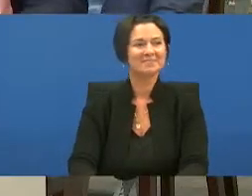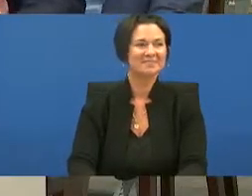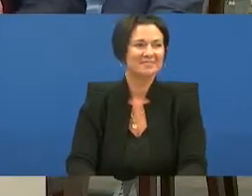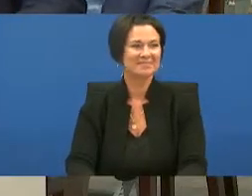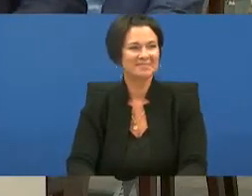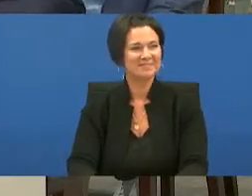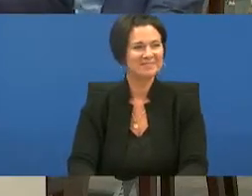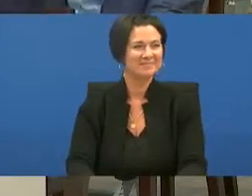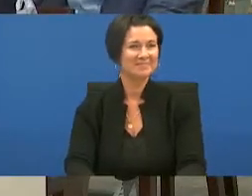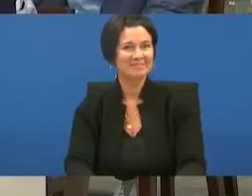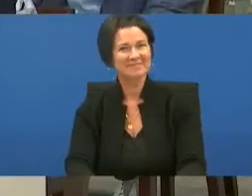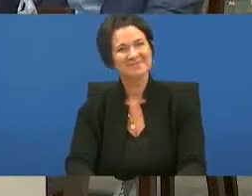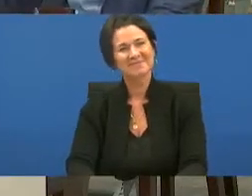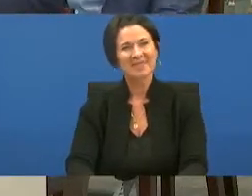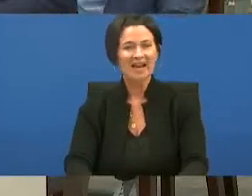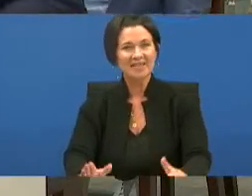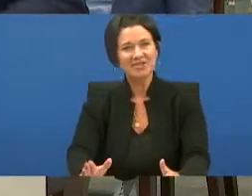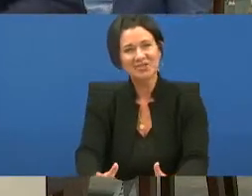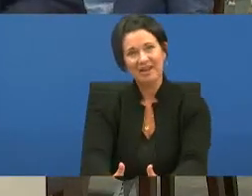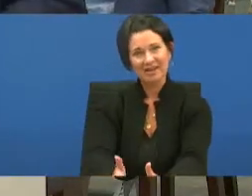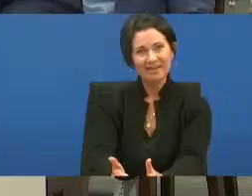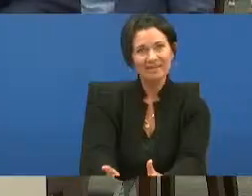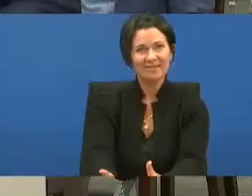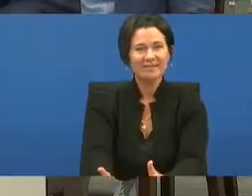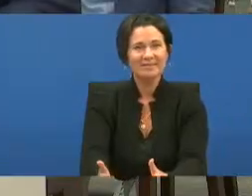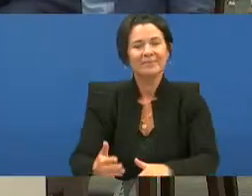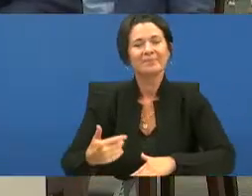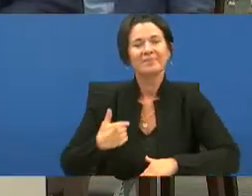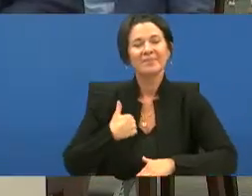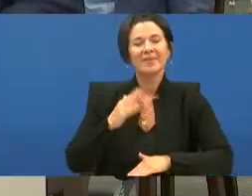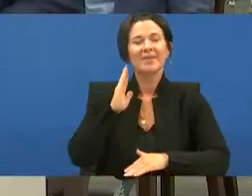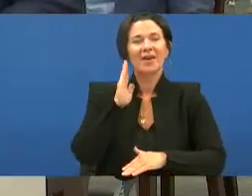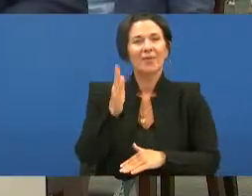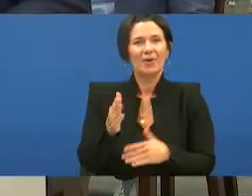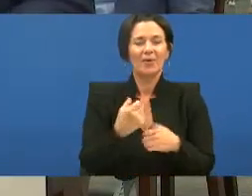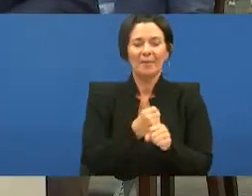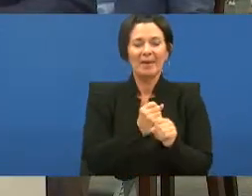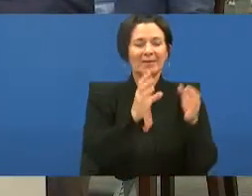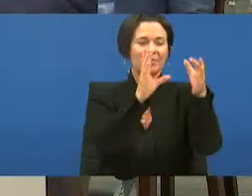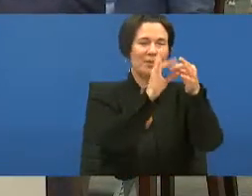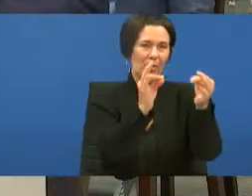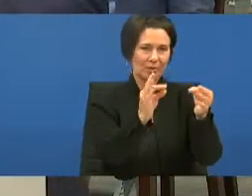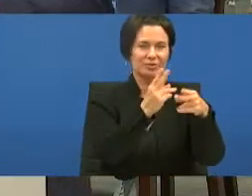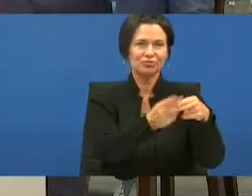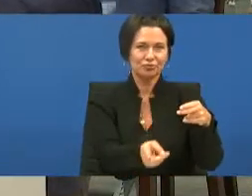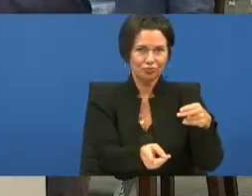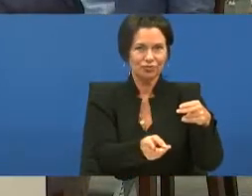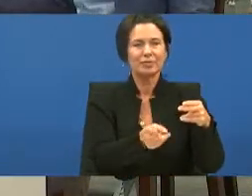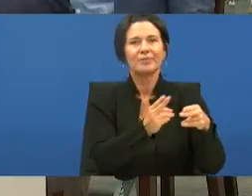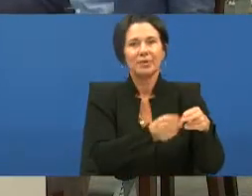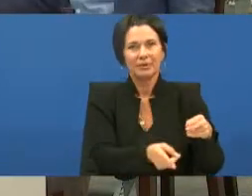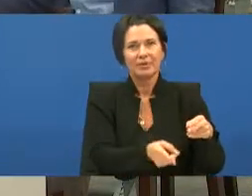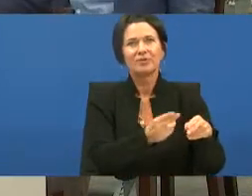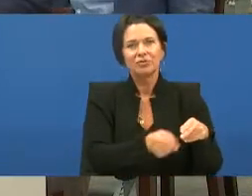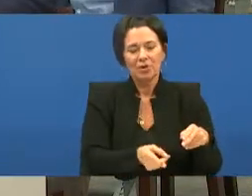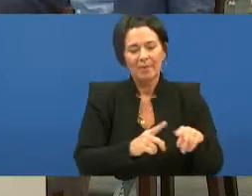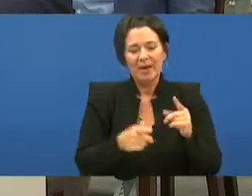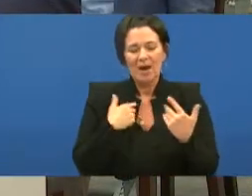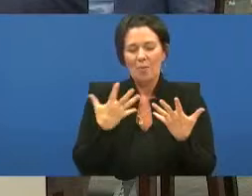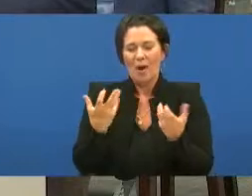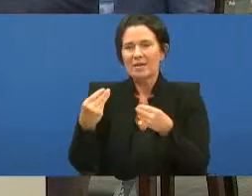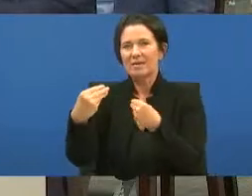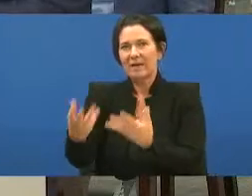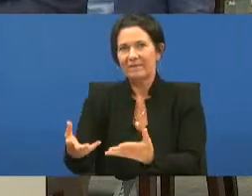very pleased to be here to talk to you about this today. I will make our remarks as brief as possible. So to give you a bit of background,